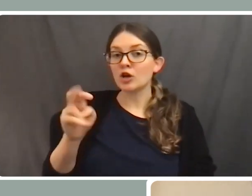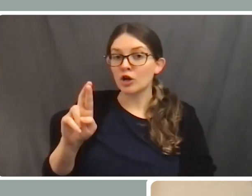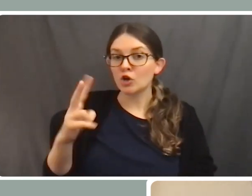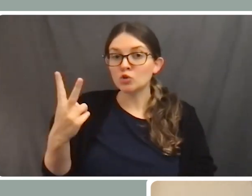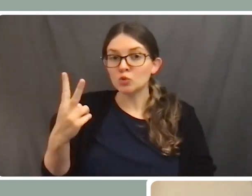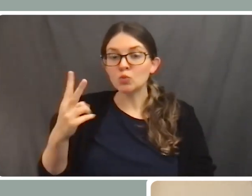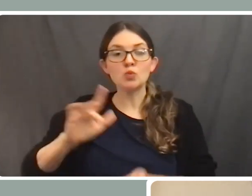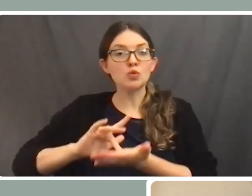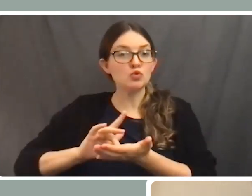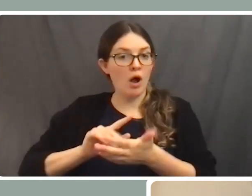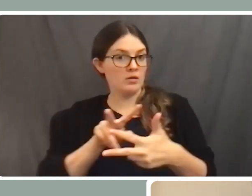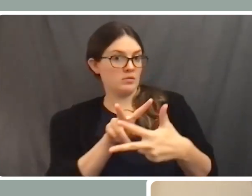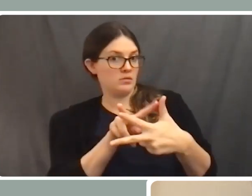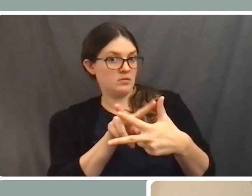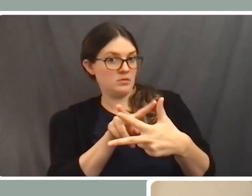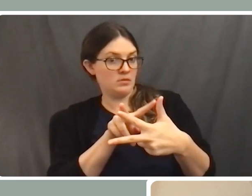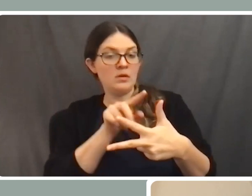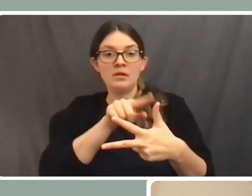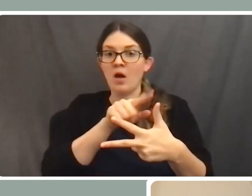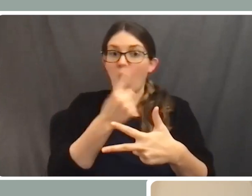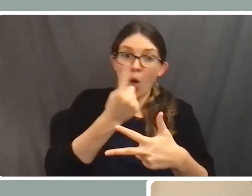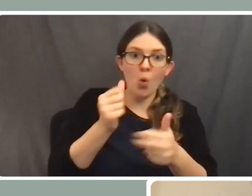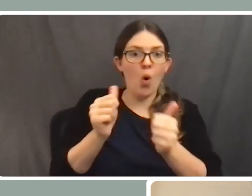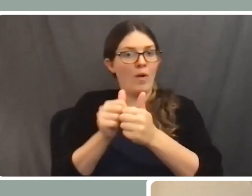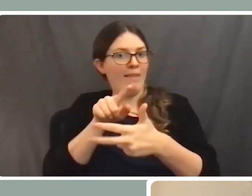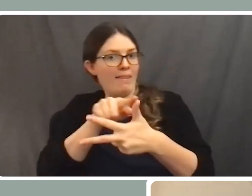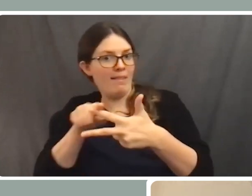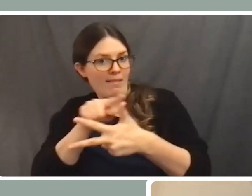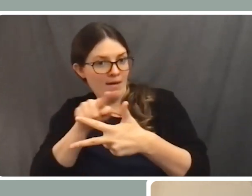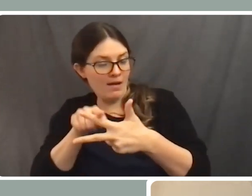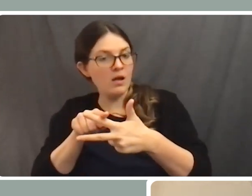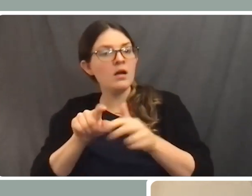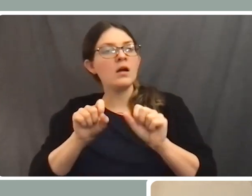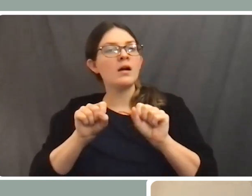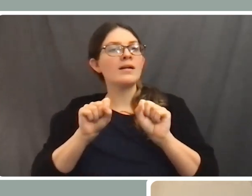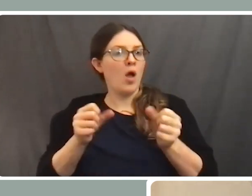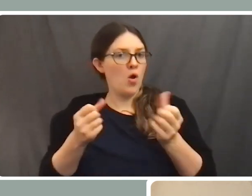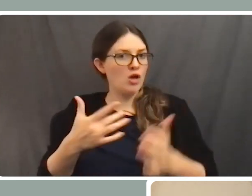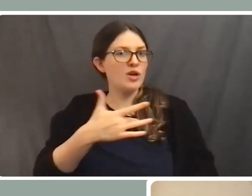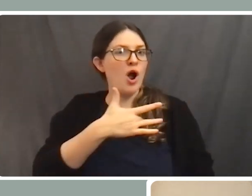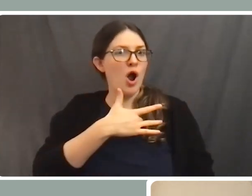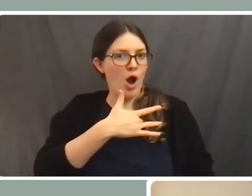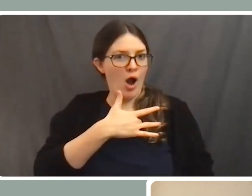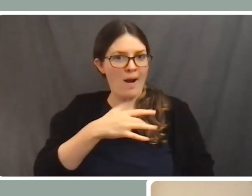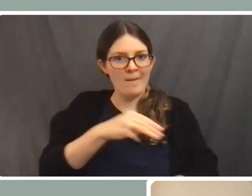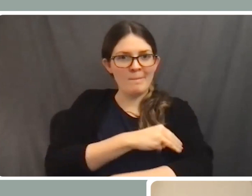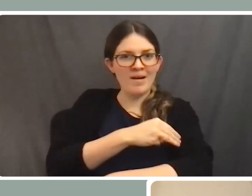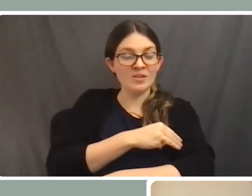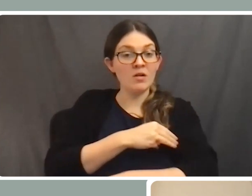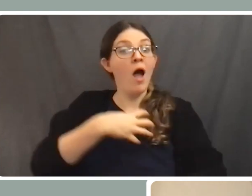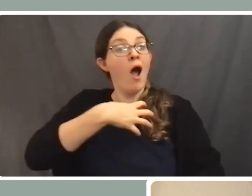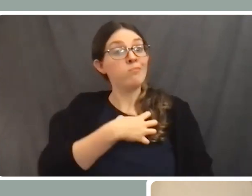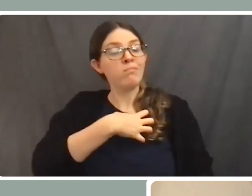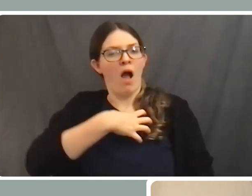without Perjeta, in very rare cases can compromise the squeeze of the heart muscle, basically. And we measure